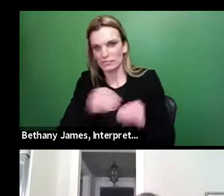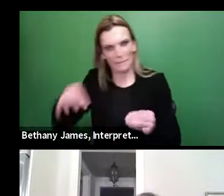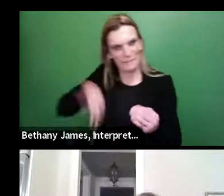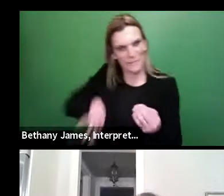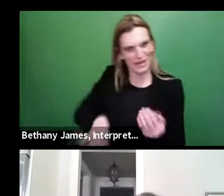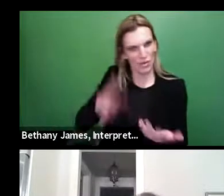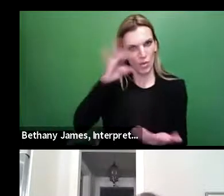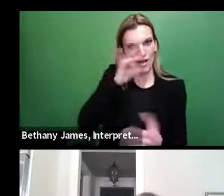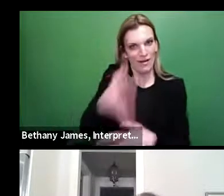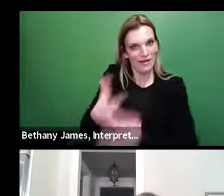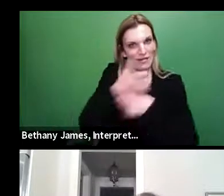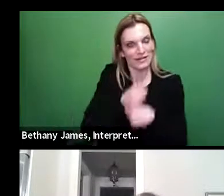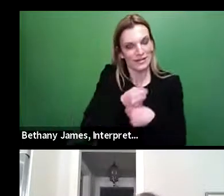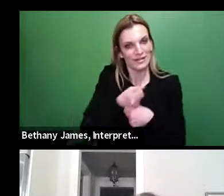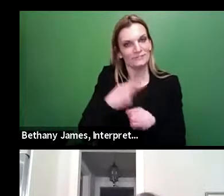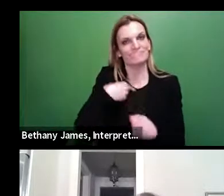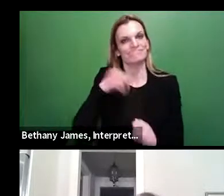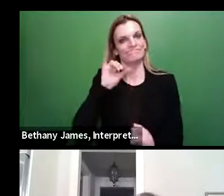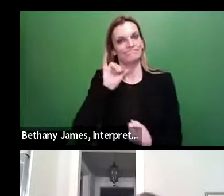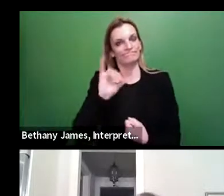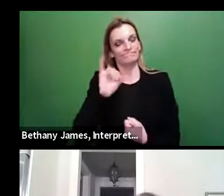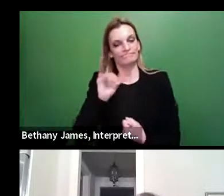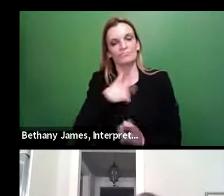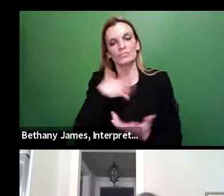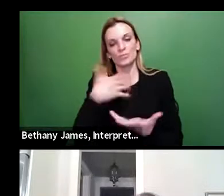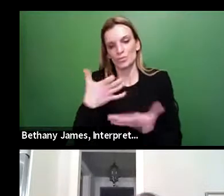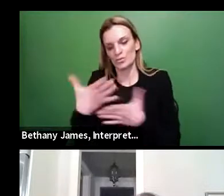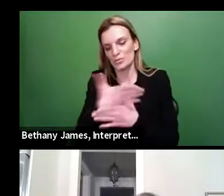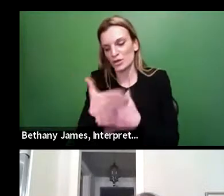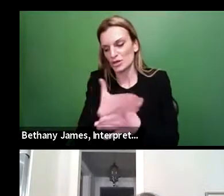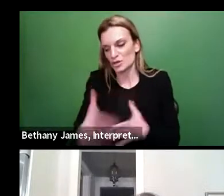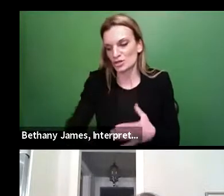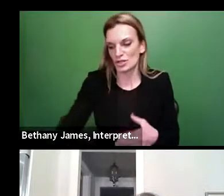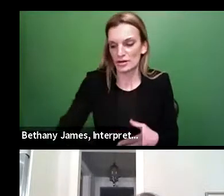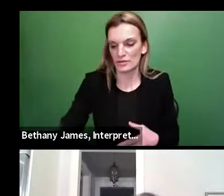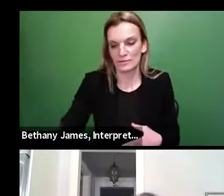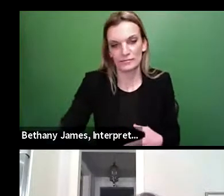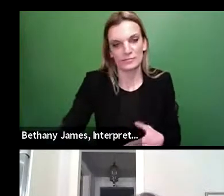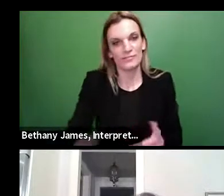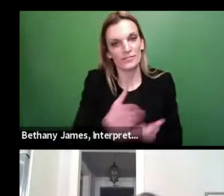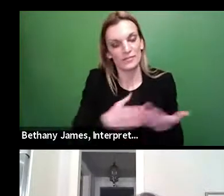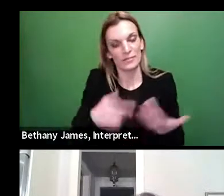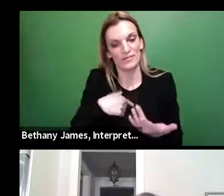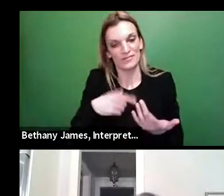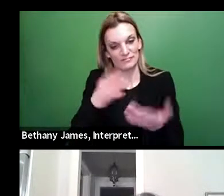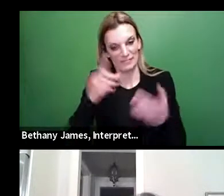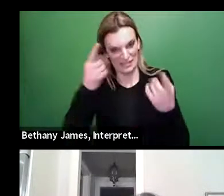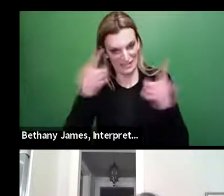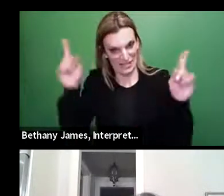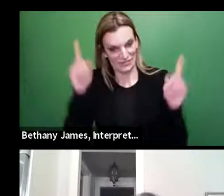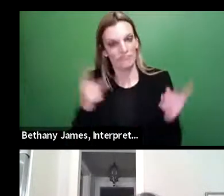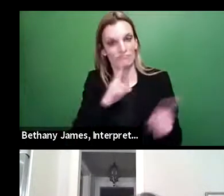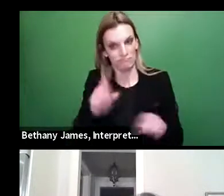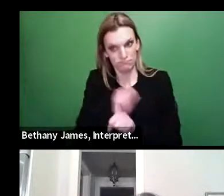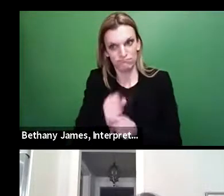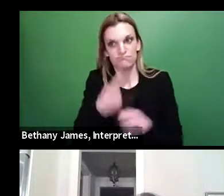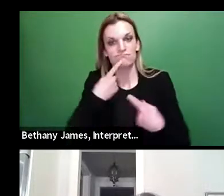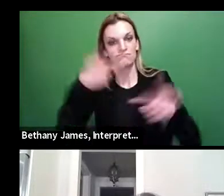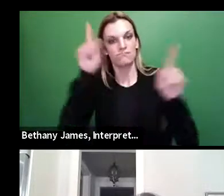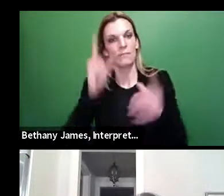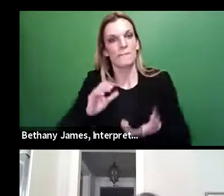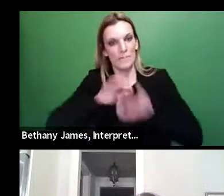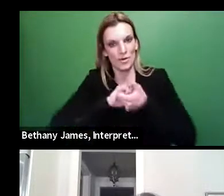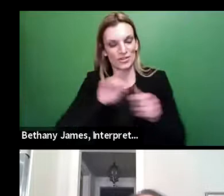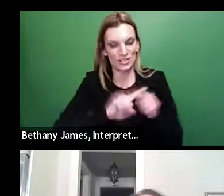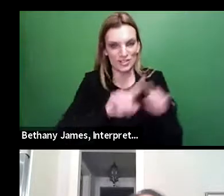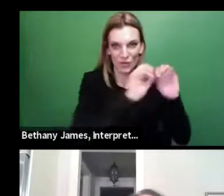And we wanted to share some of our biggest success has been in partnership with other organizations